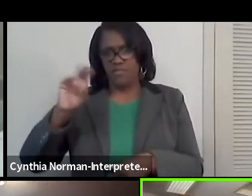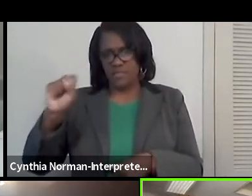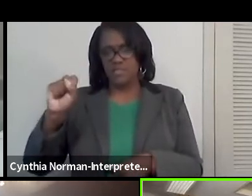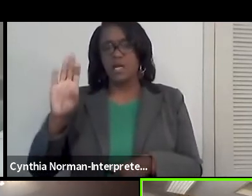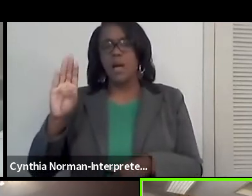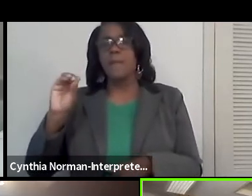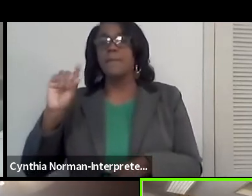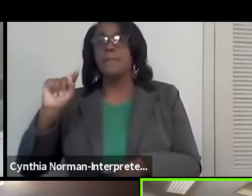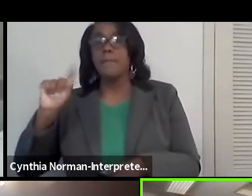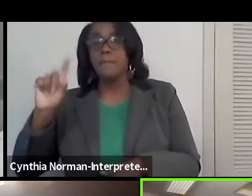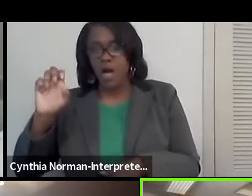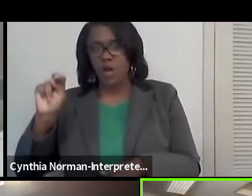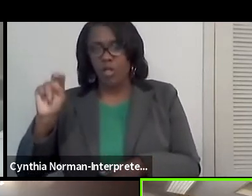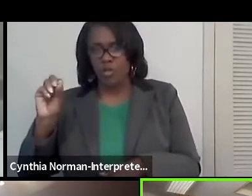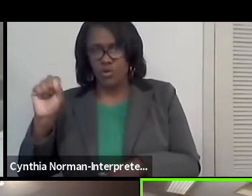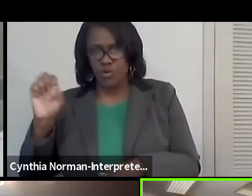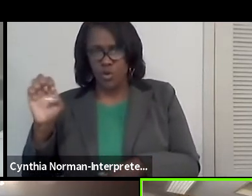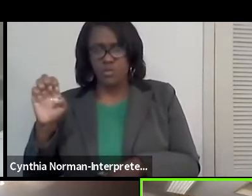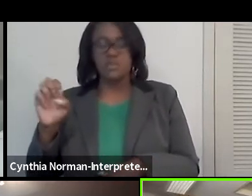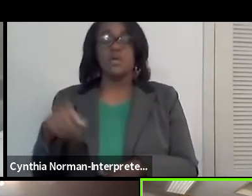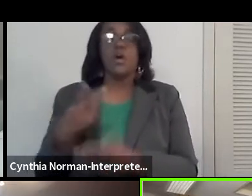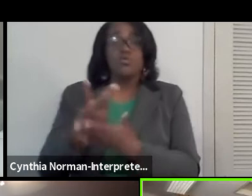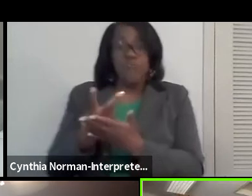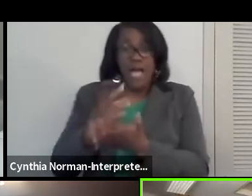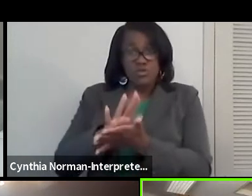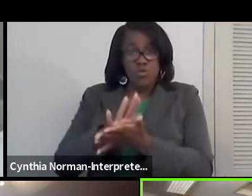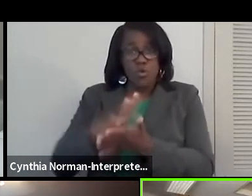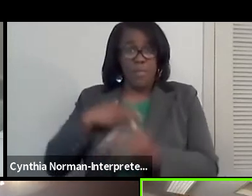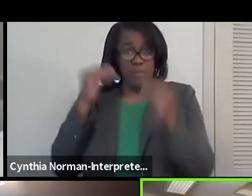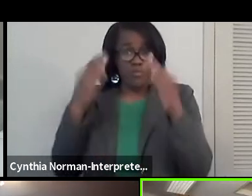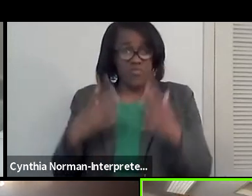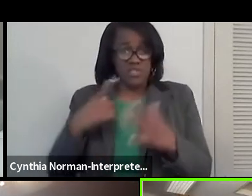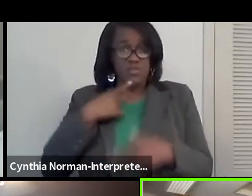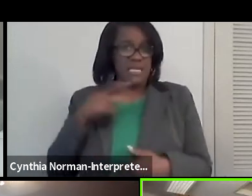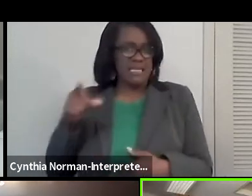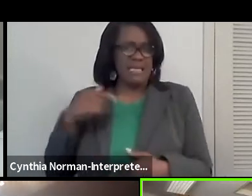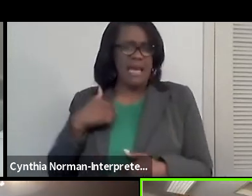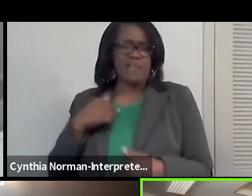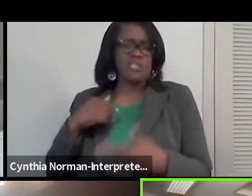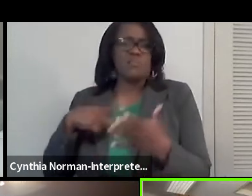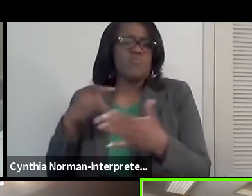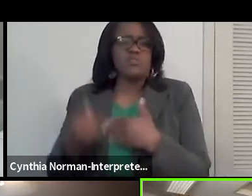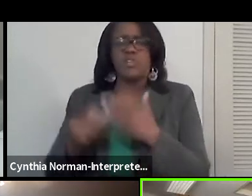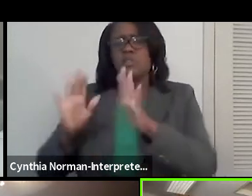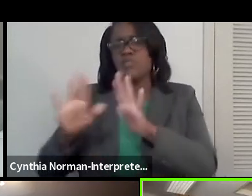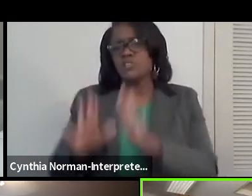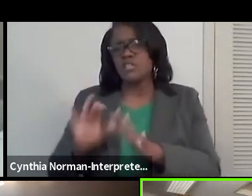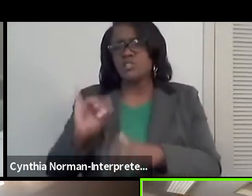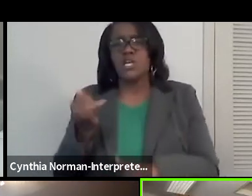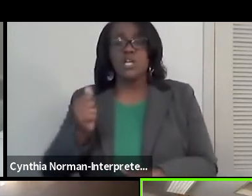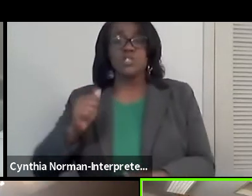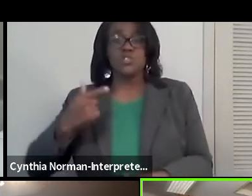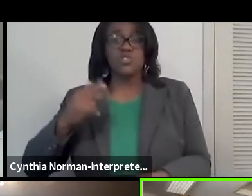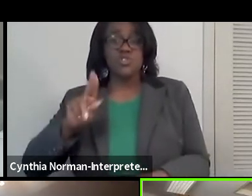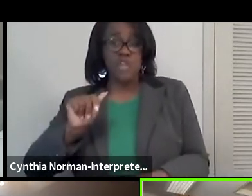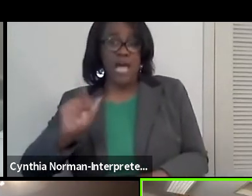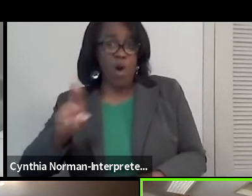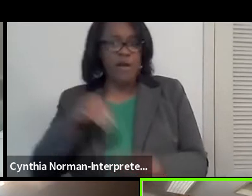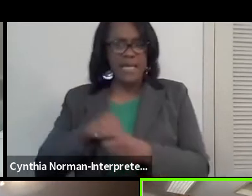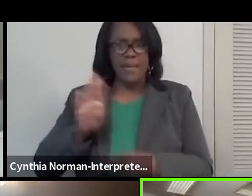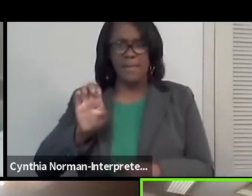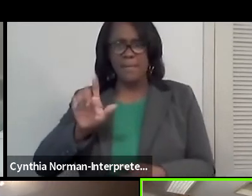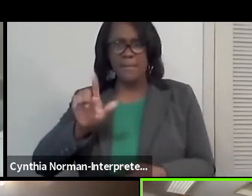of, my professor sucked me in by saying he had this fantastic project on jaguars in Belize. And I got there and was like,